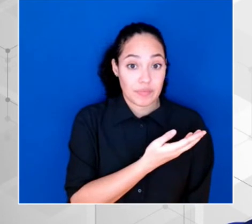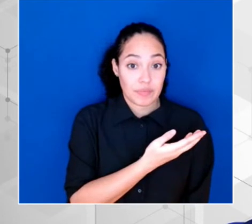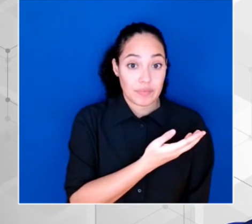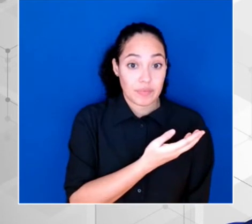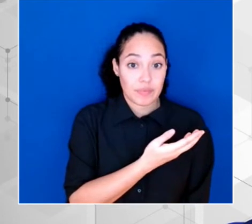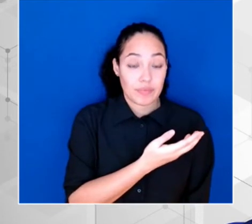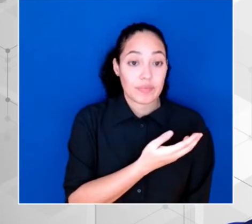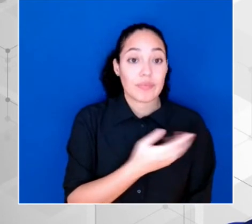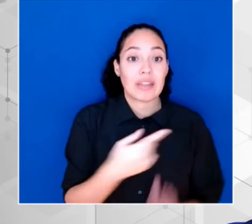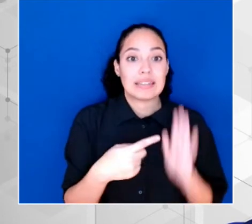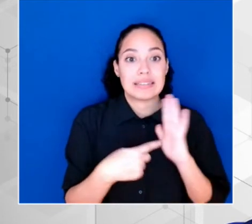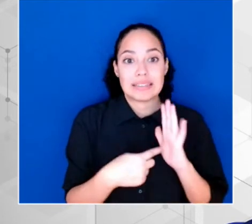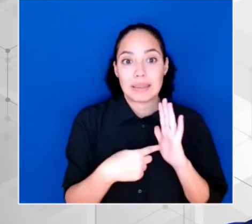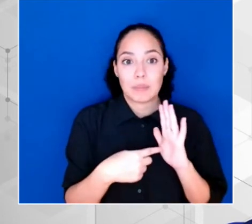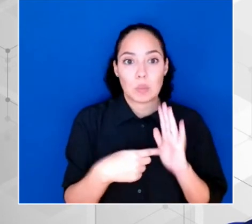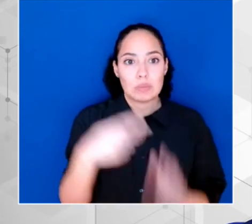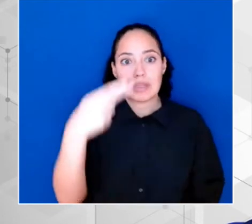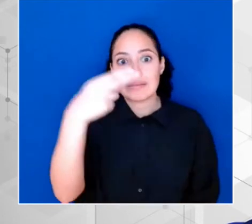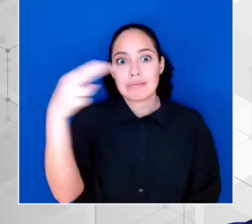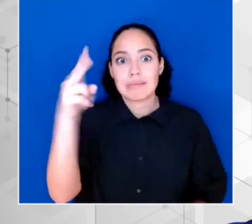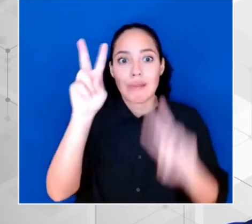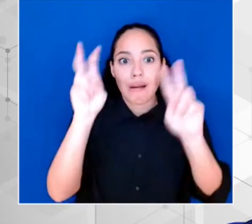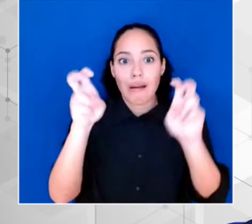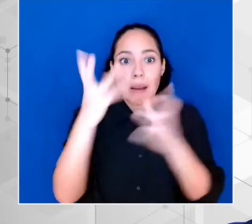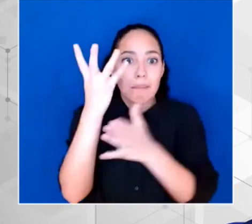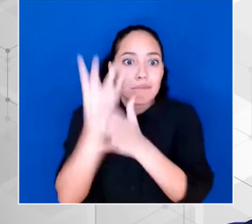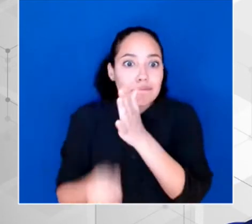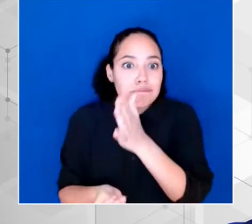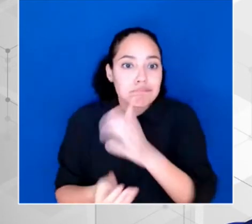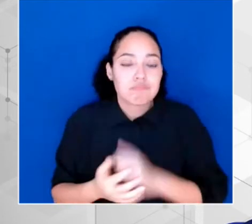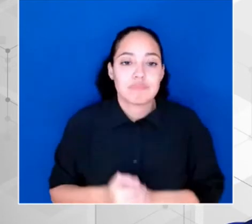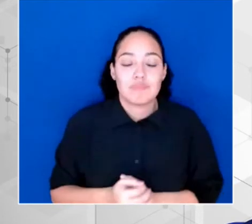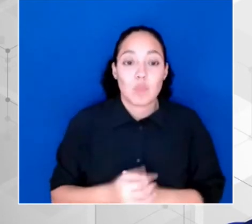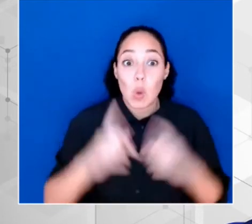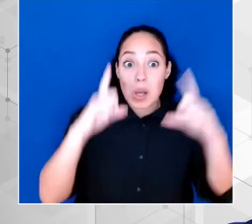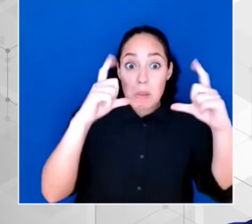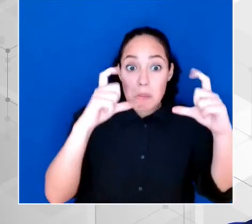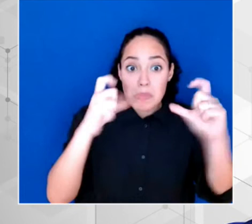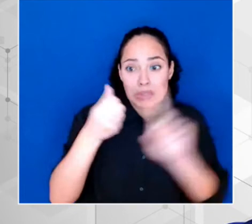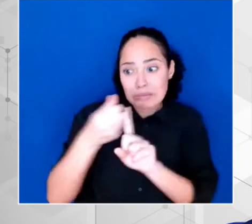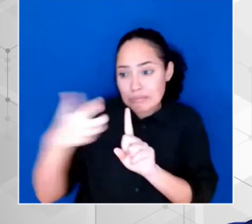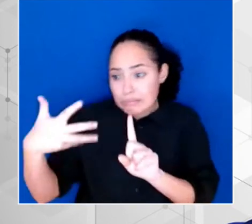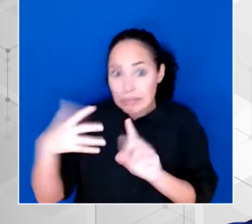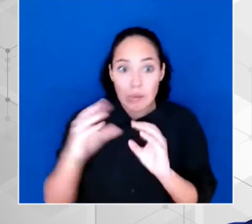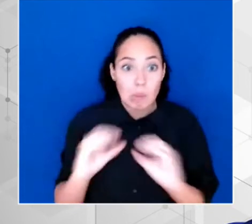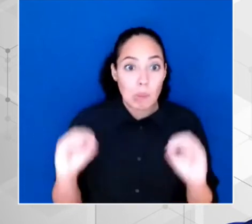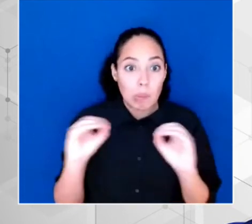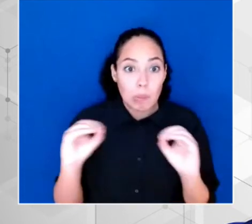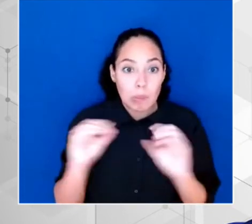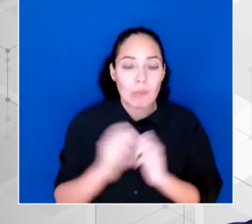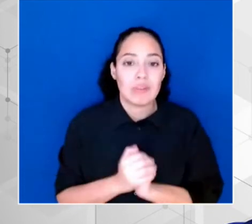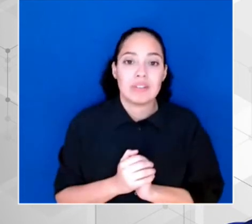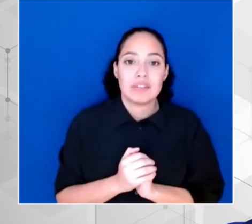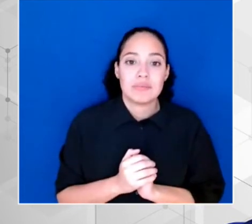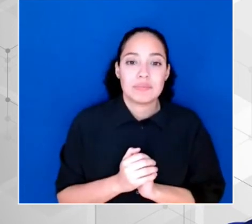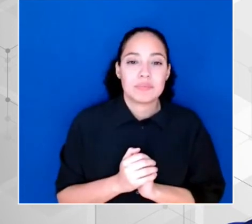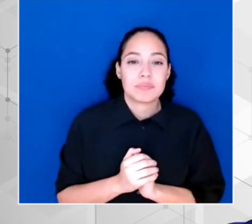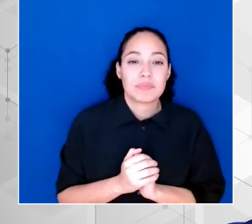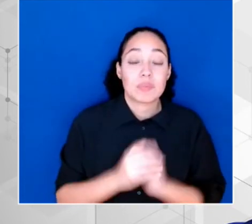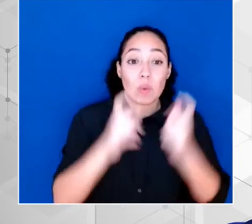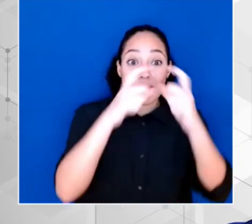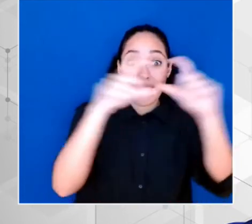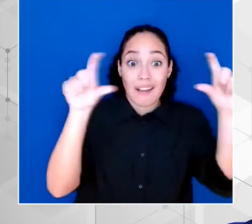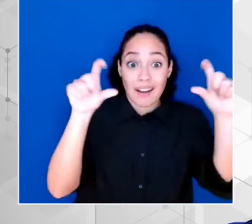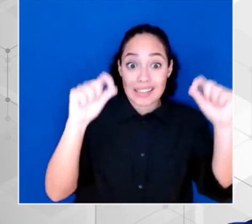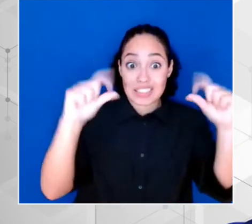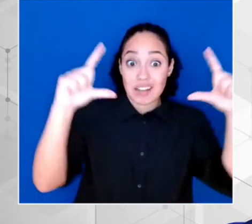in images. You can see as well the heading levels of your document. As